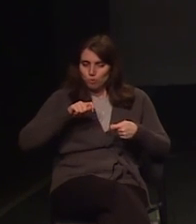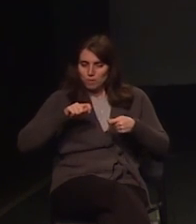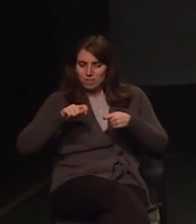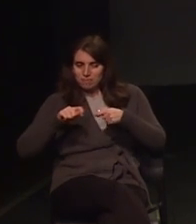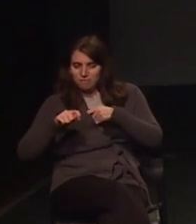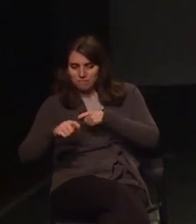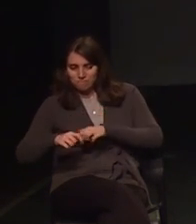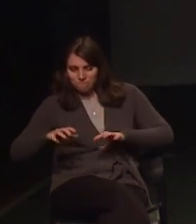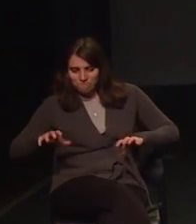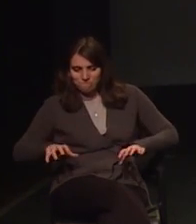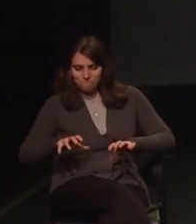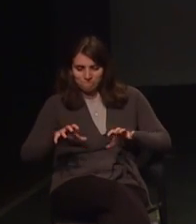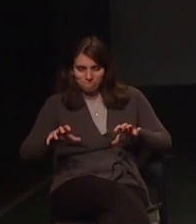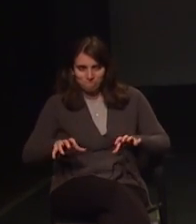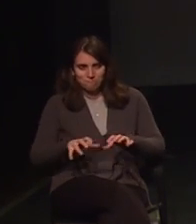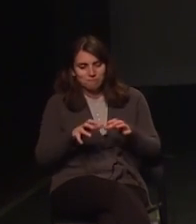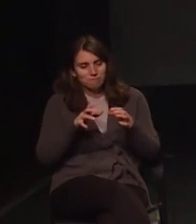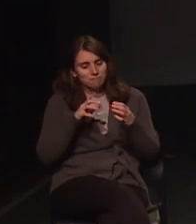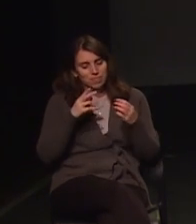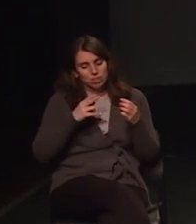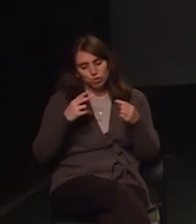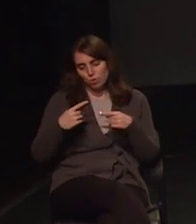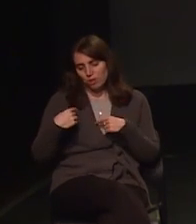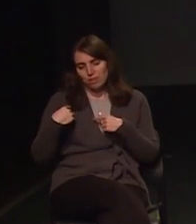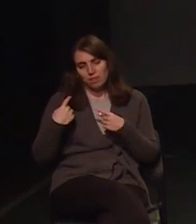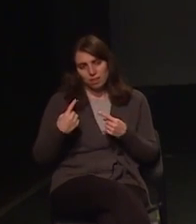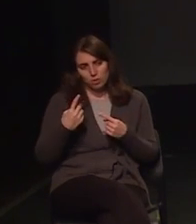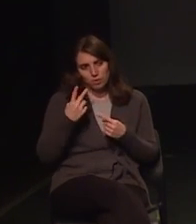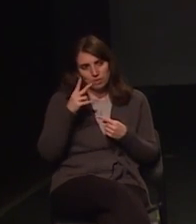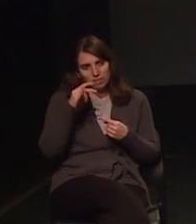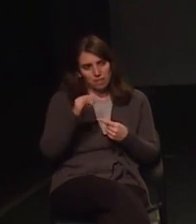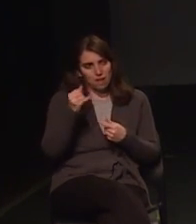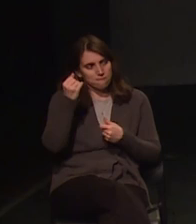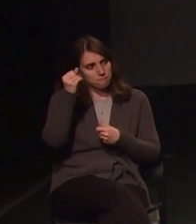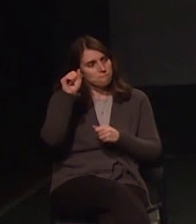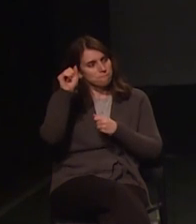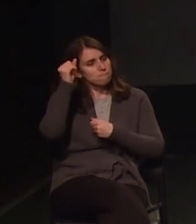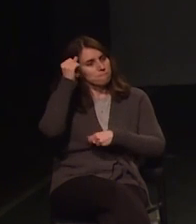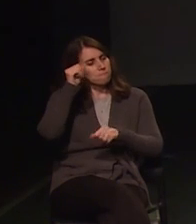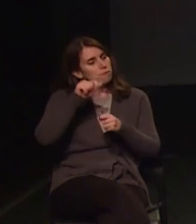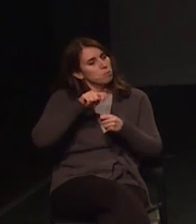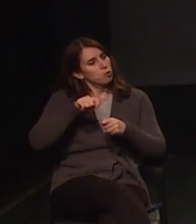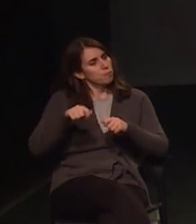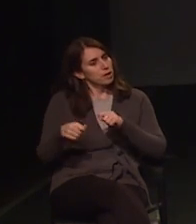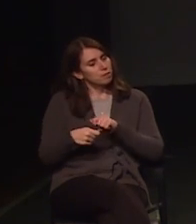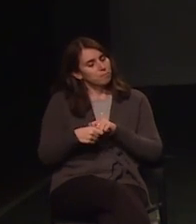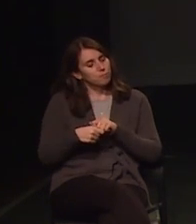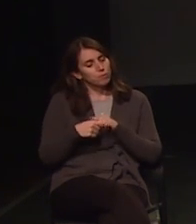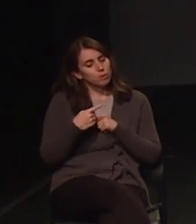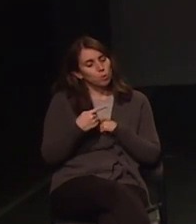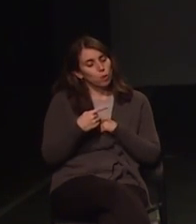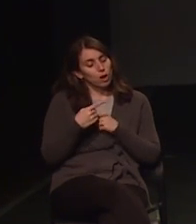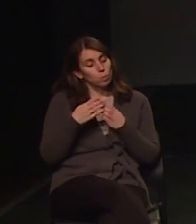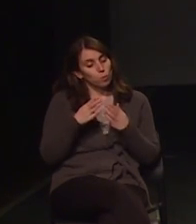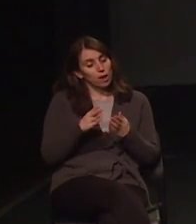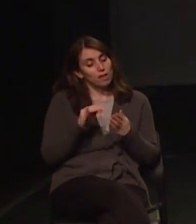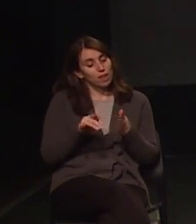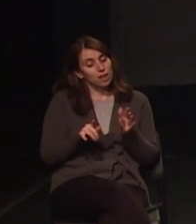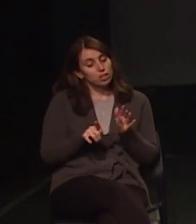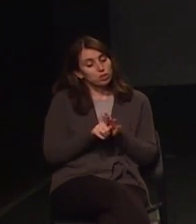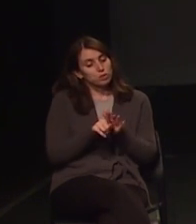than I think we've seen historically. One of the ways that shows up is questions not